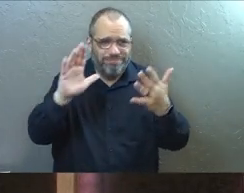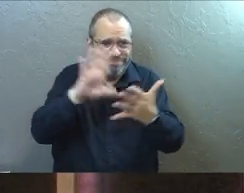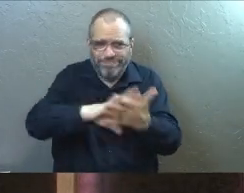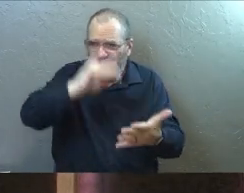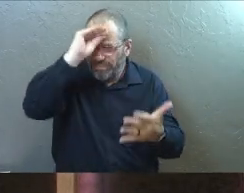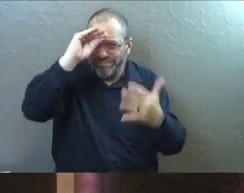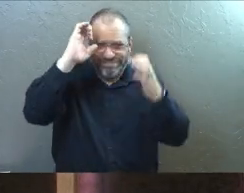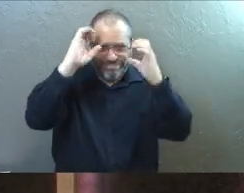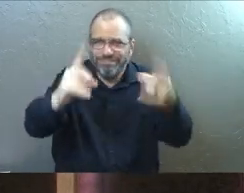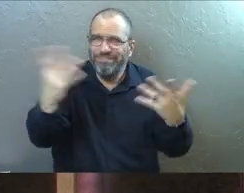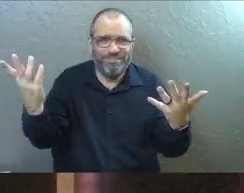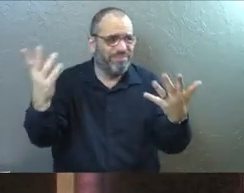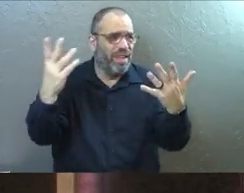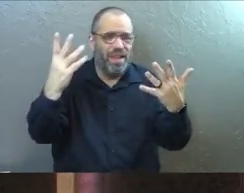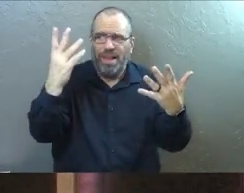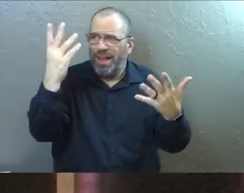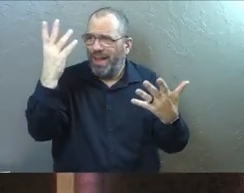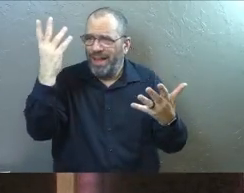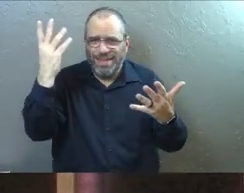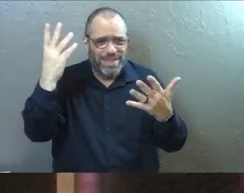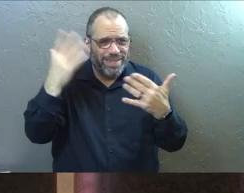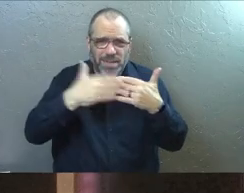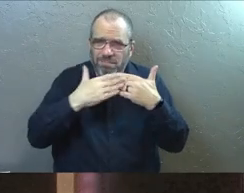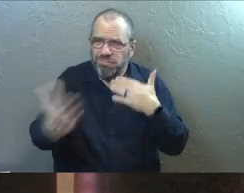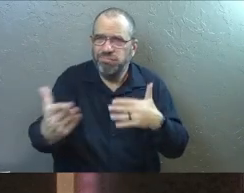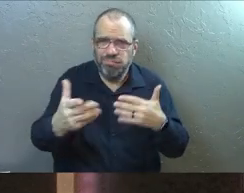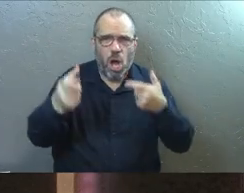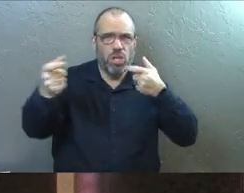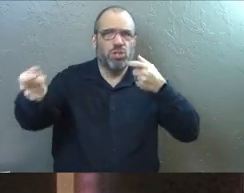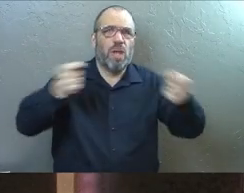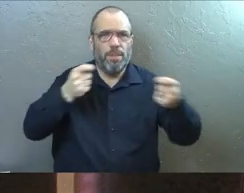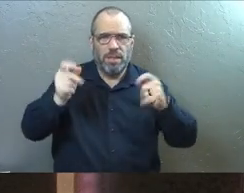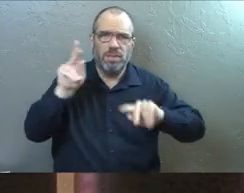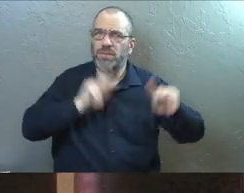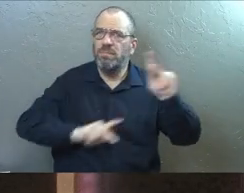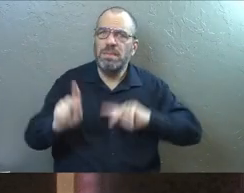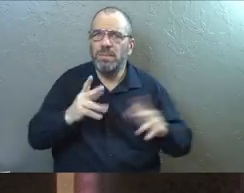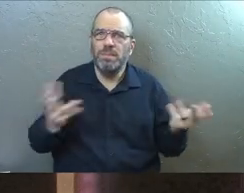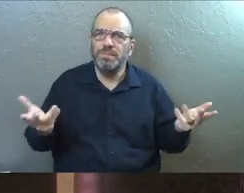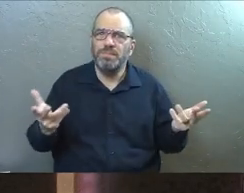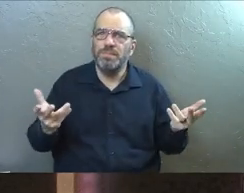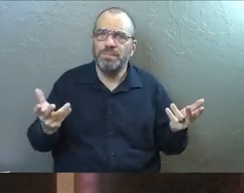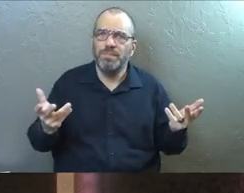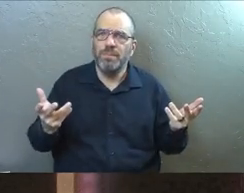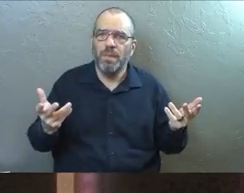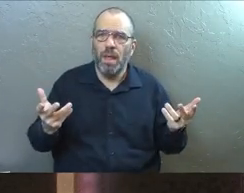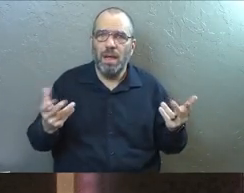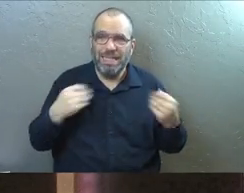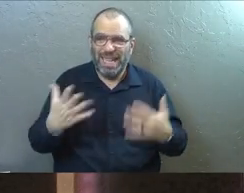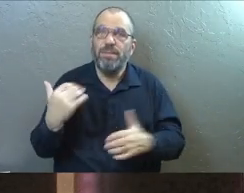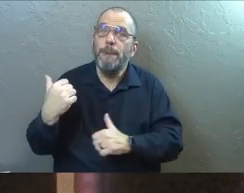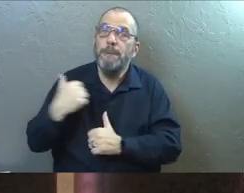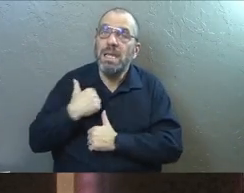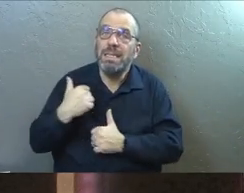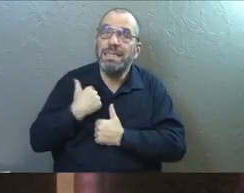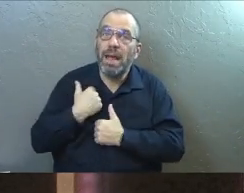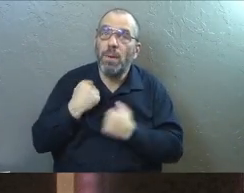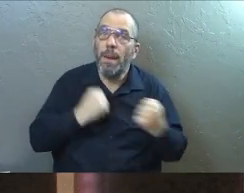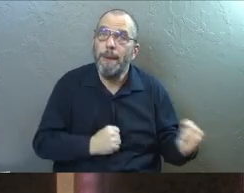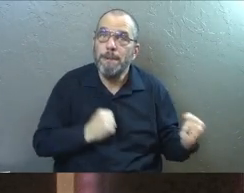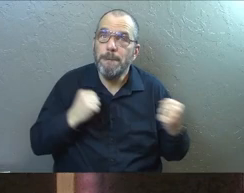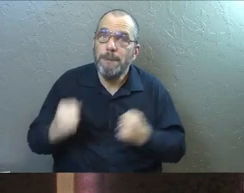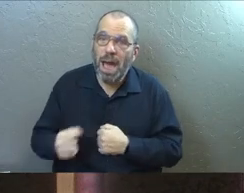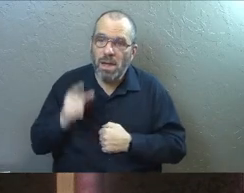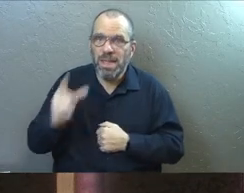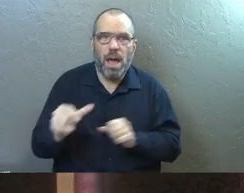education, for endless dominance of other people, to give them military power so